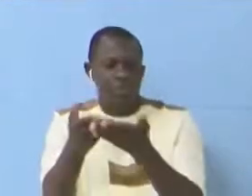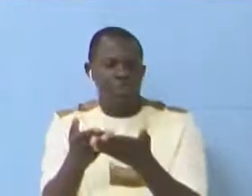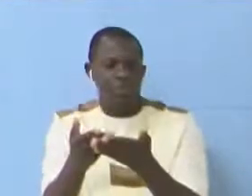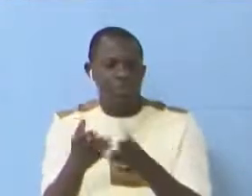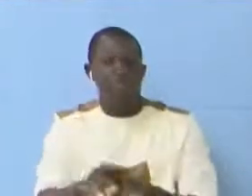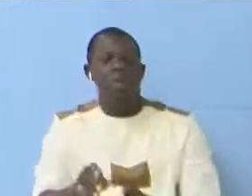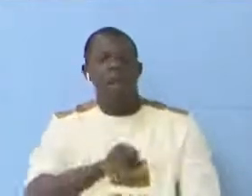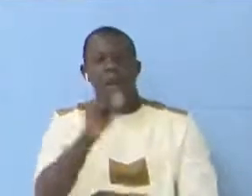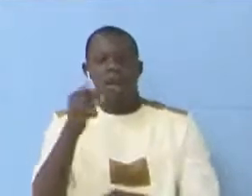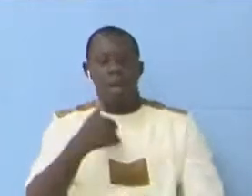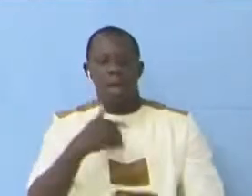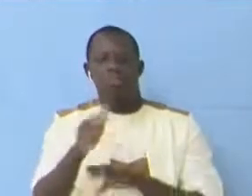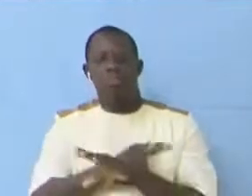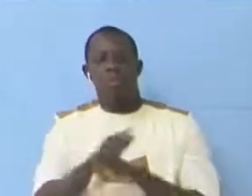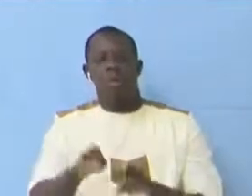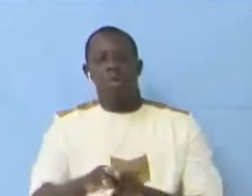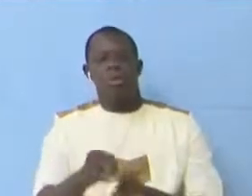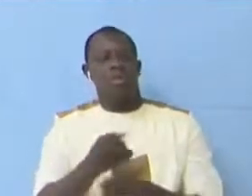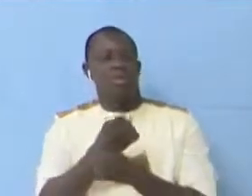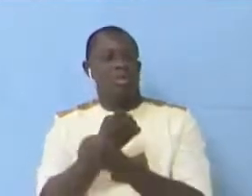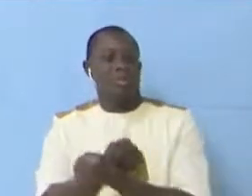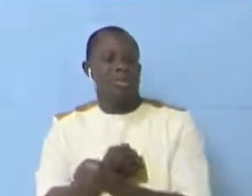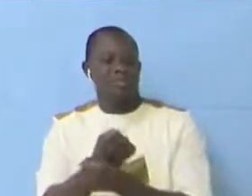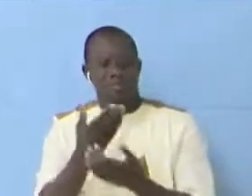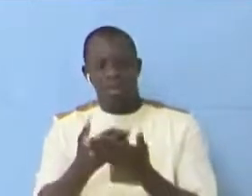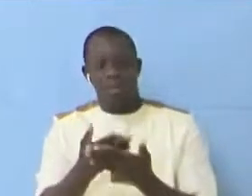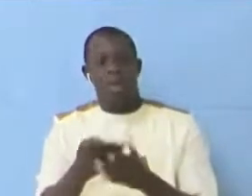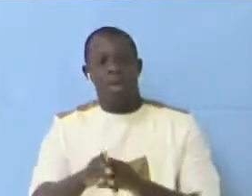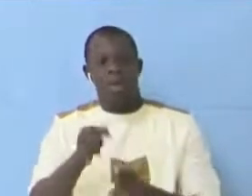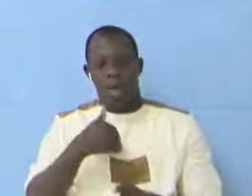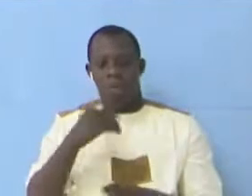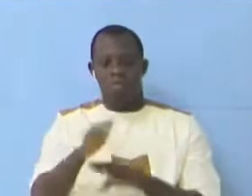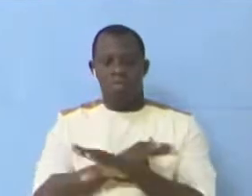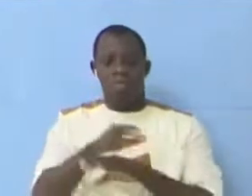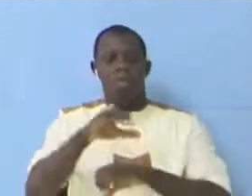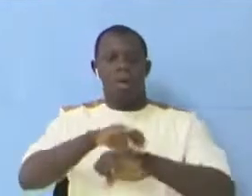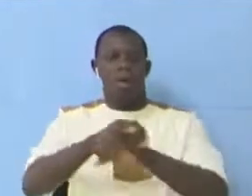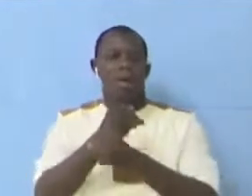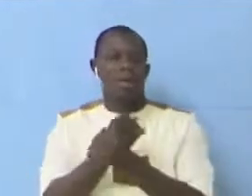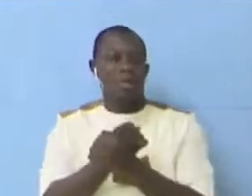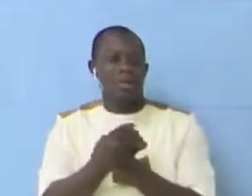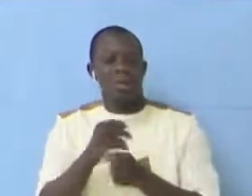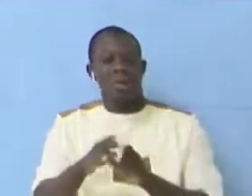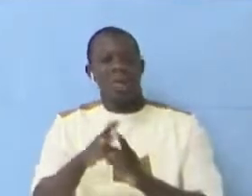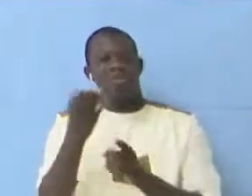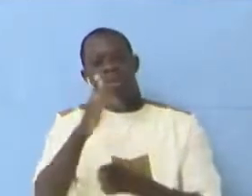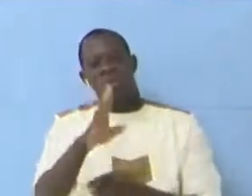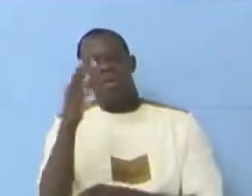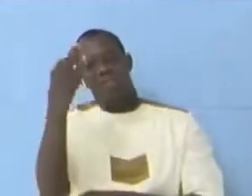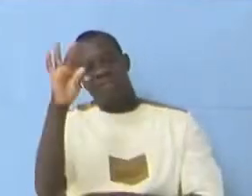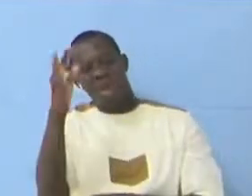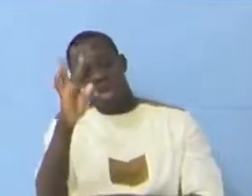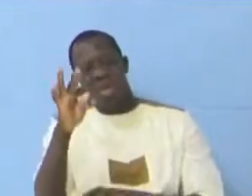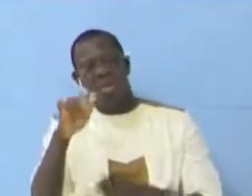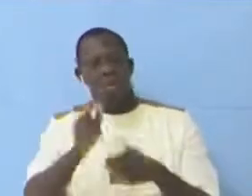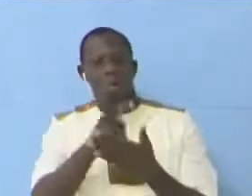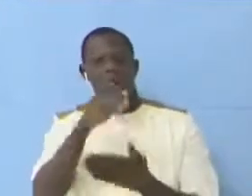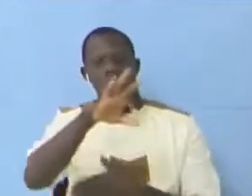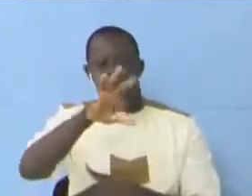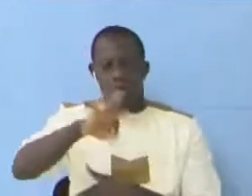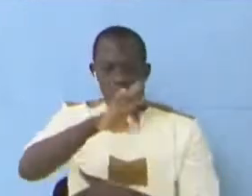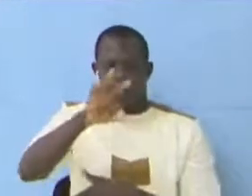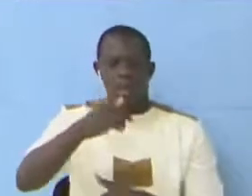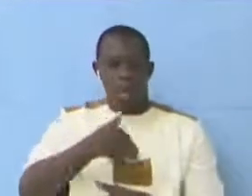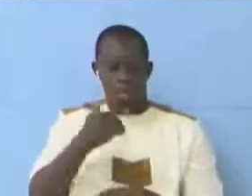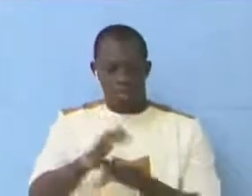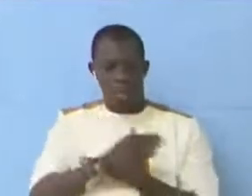Then I was already detained. I was arrested on either a Friday or Thursday, but I was there throughout